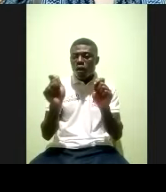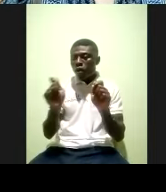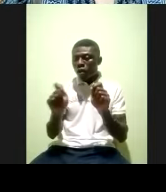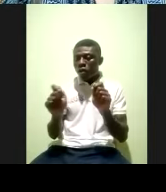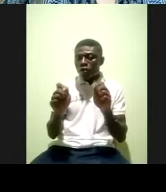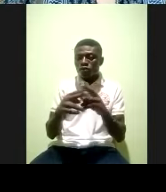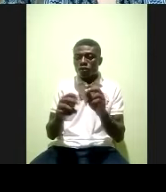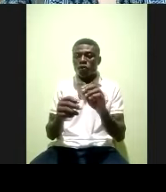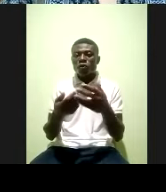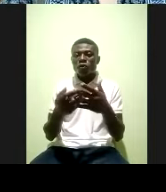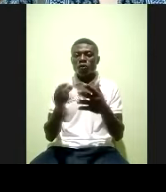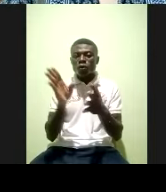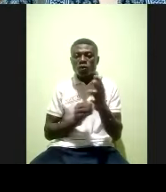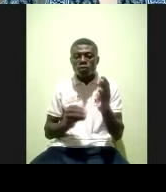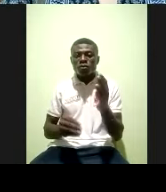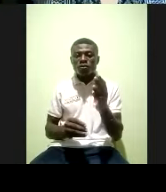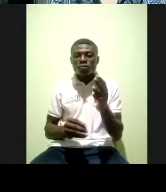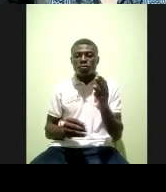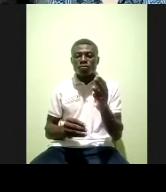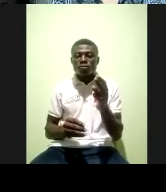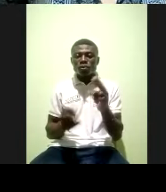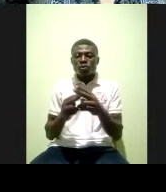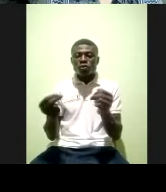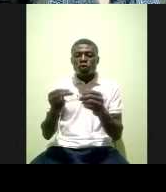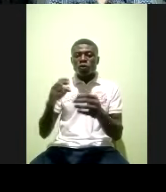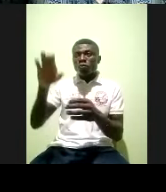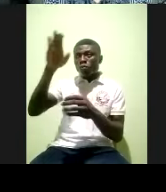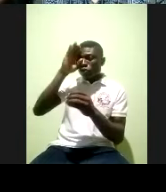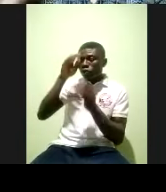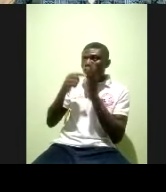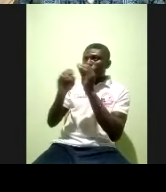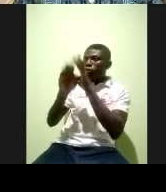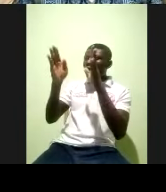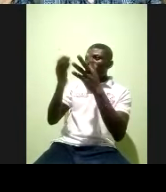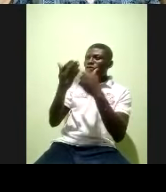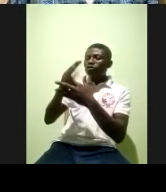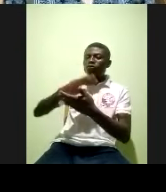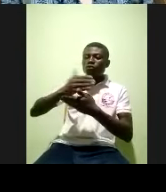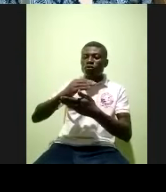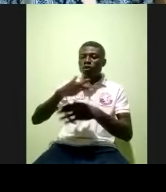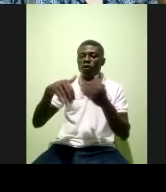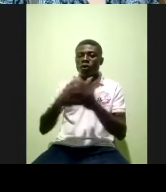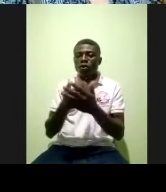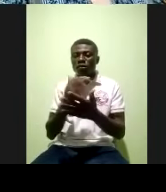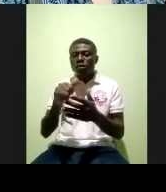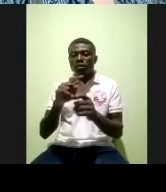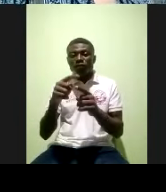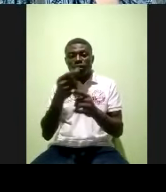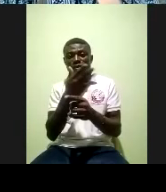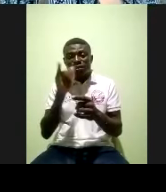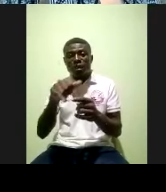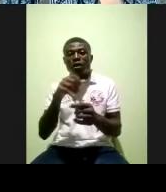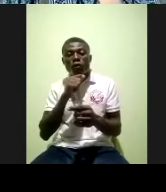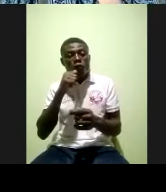this sentence. The moon shone brightly through the window and cast light on all of the various objects the old woman had